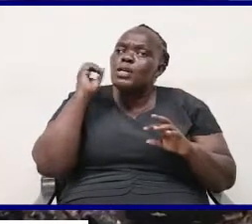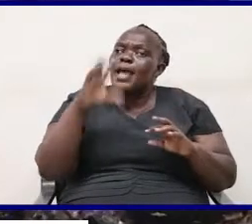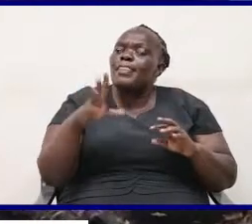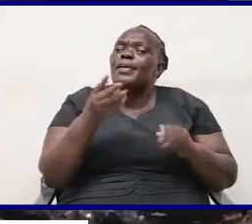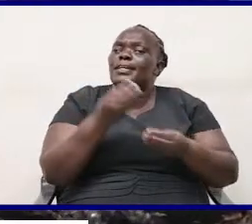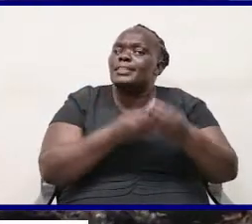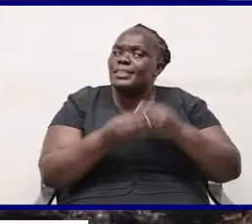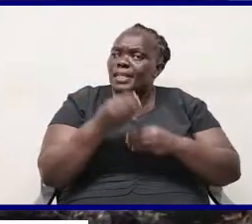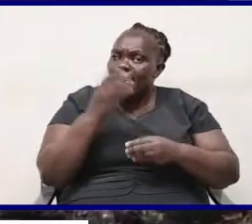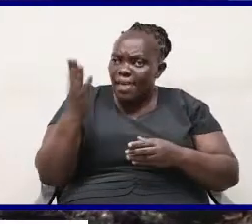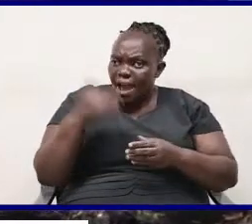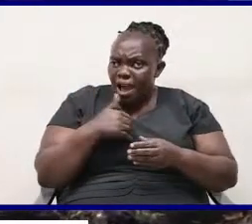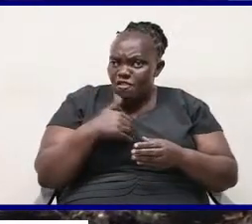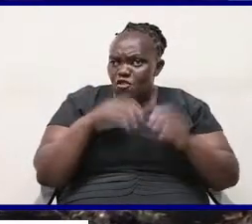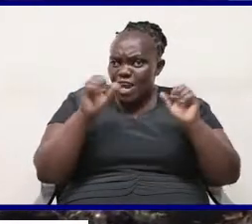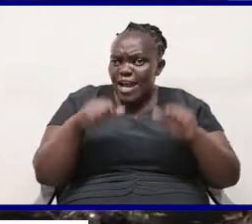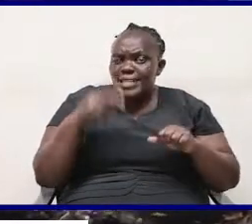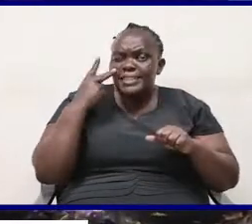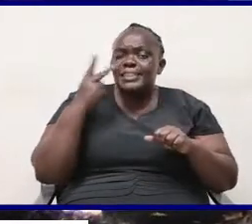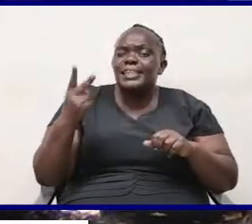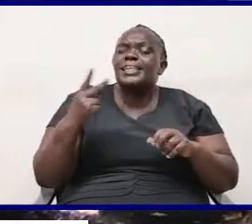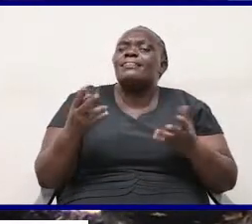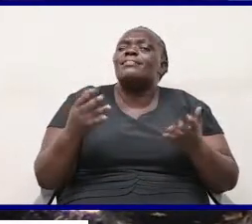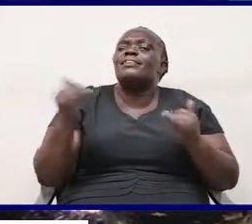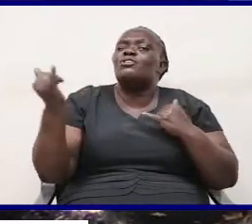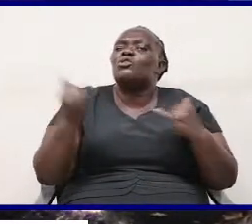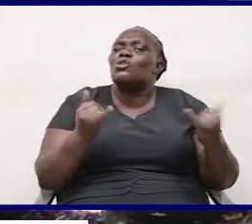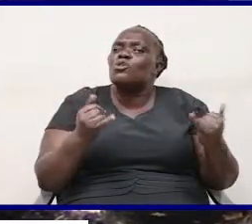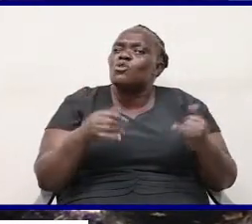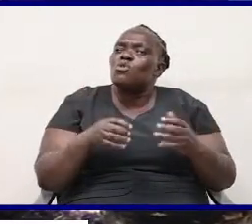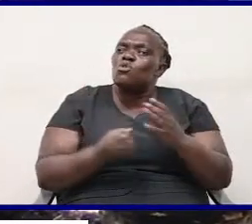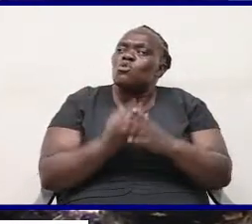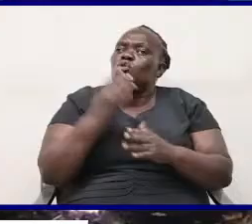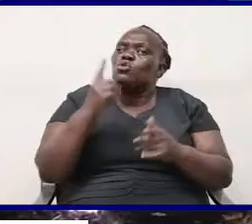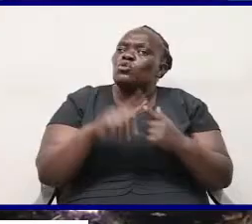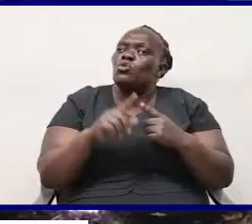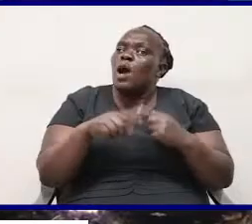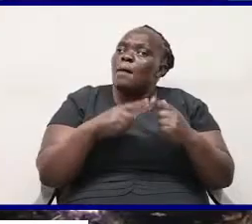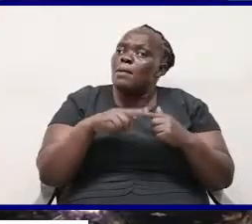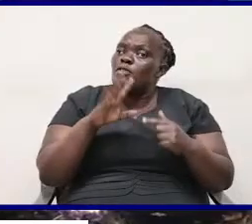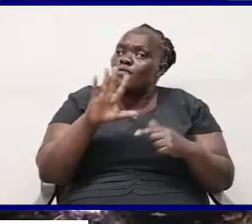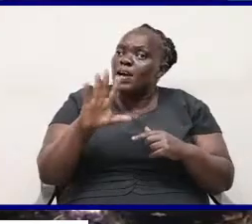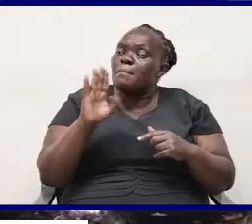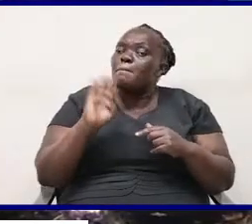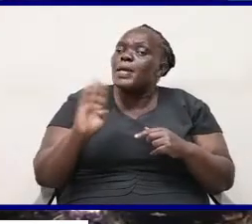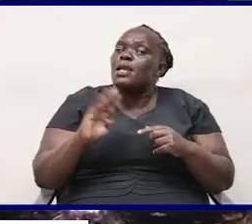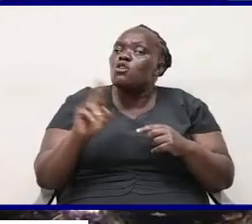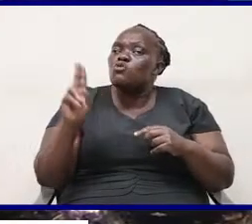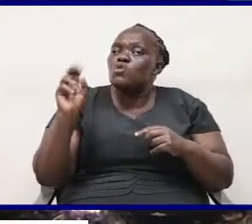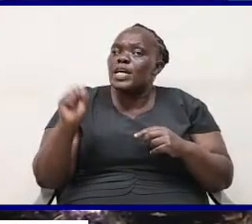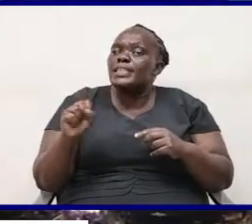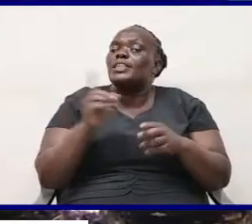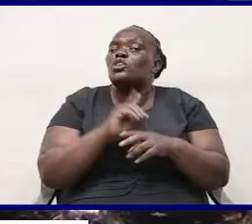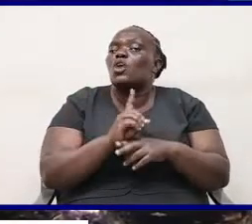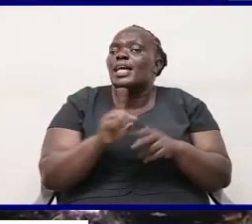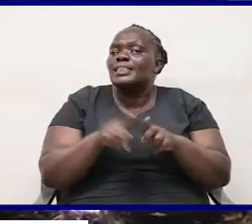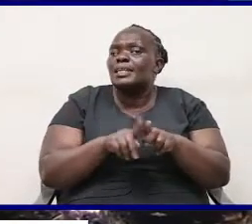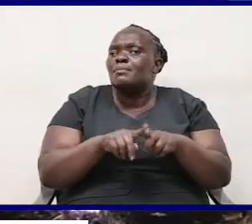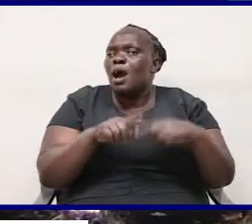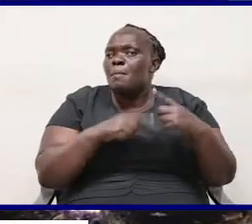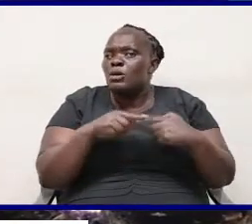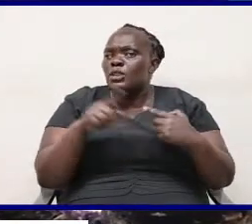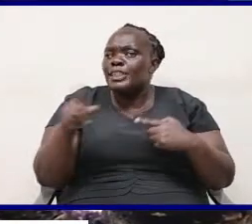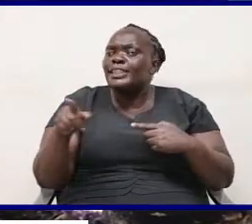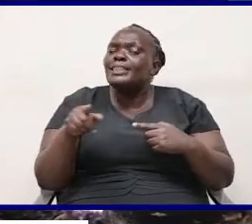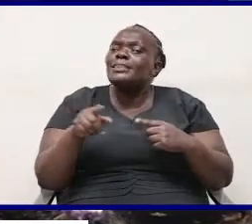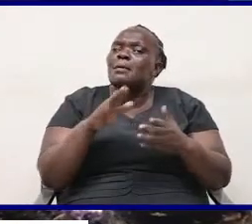are trading there. And we can even see the inflows have really grown to about $5 billion the last time I checked. What about that? What is